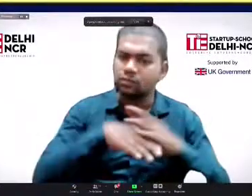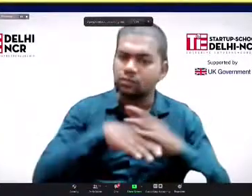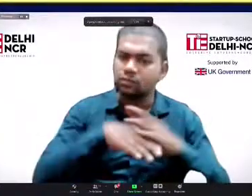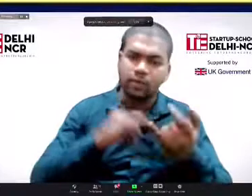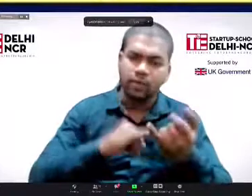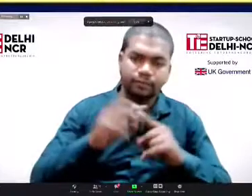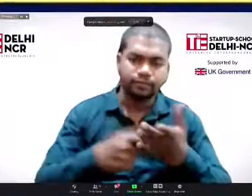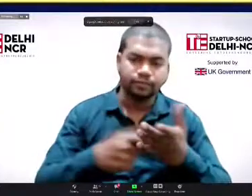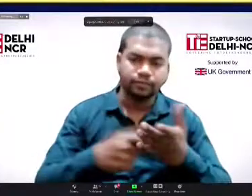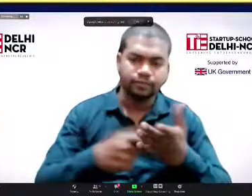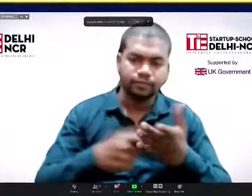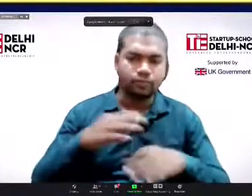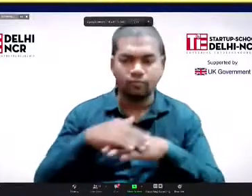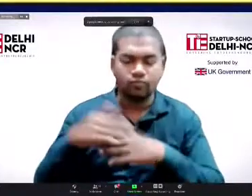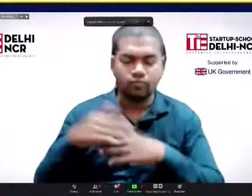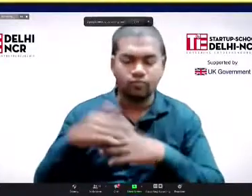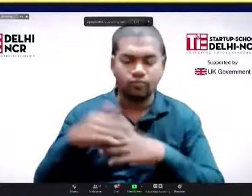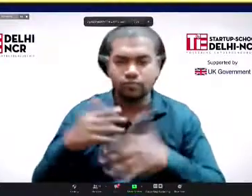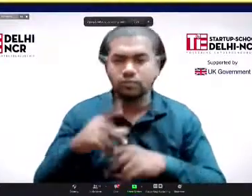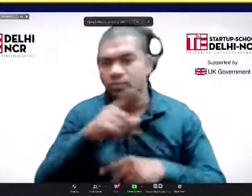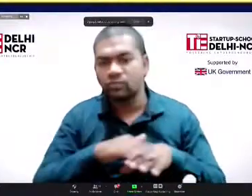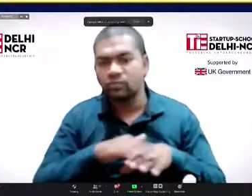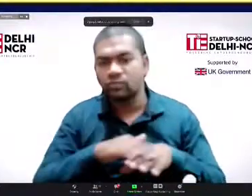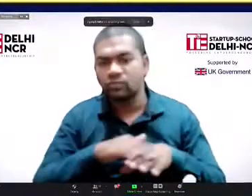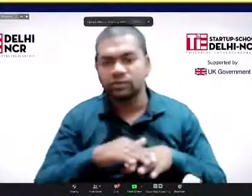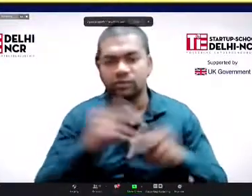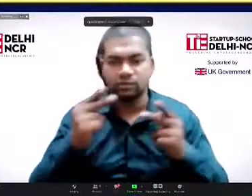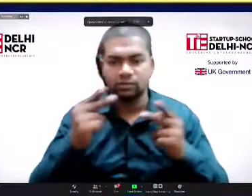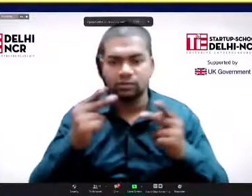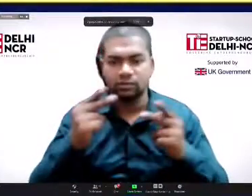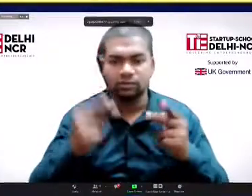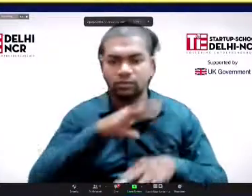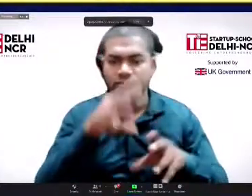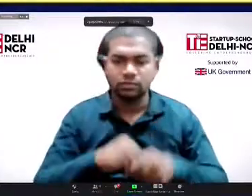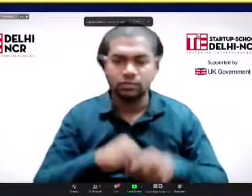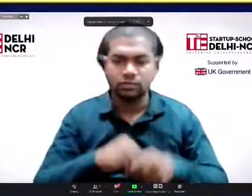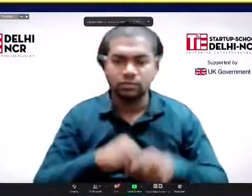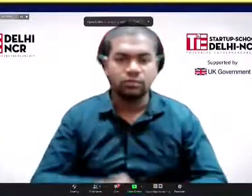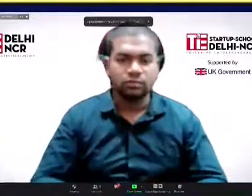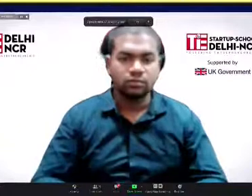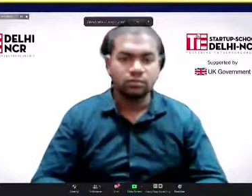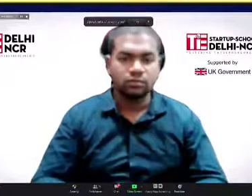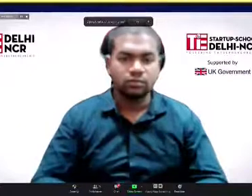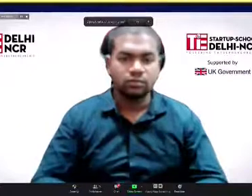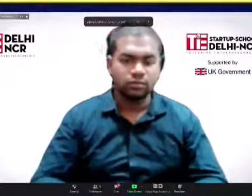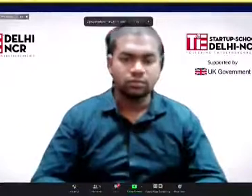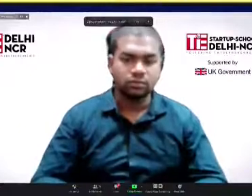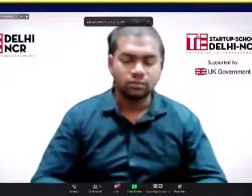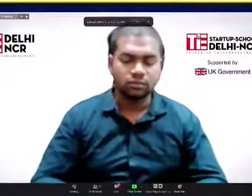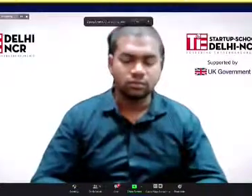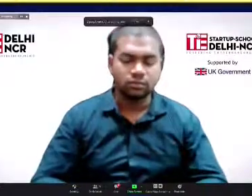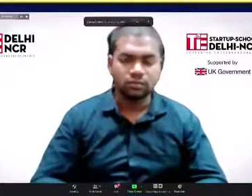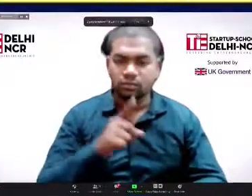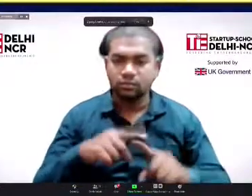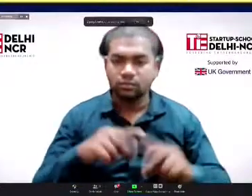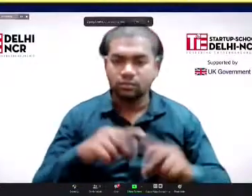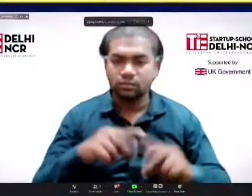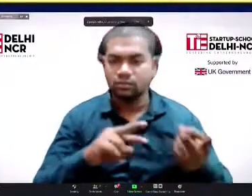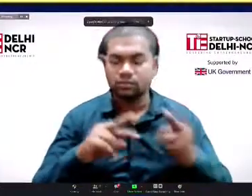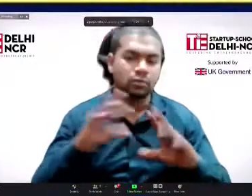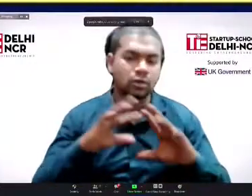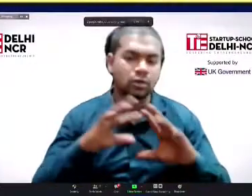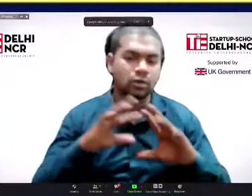the entire experience, into the service design, into all of that. So taking that inside and then just translating it across.